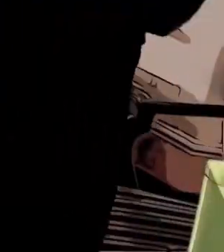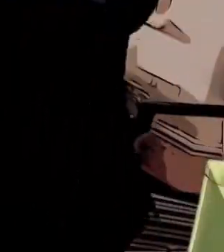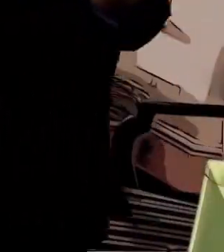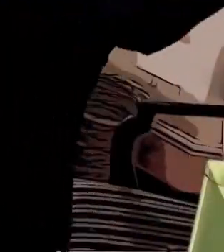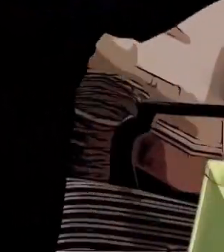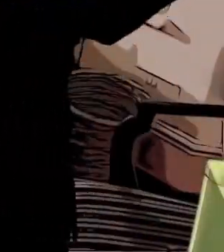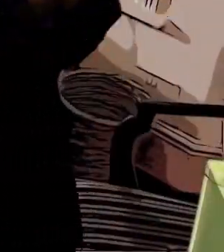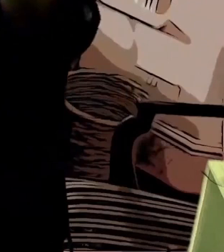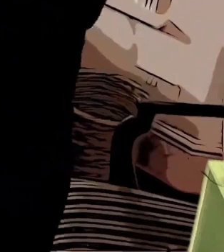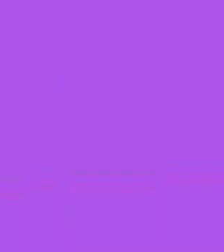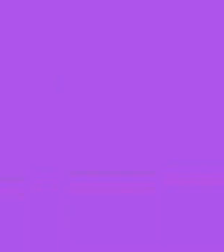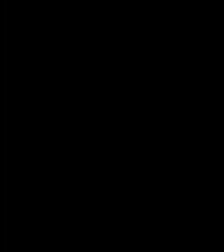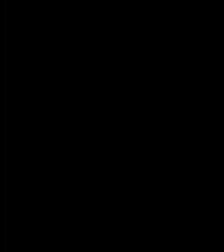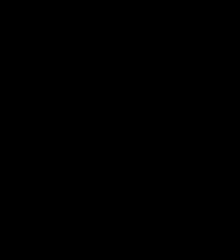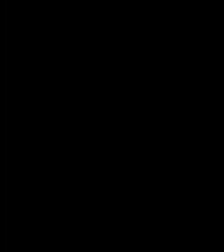that's good, that's good.